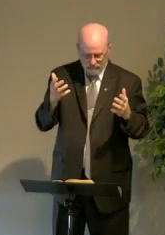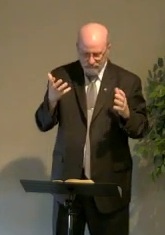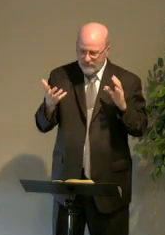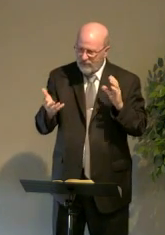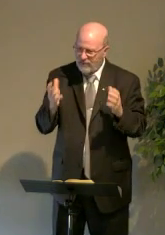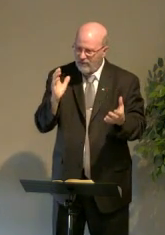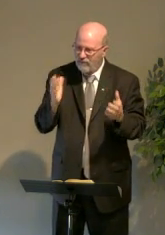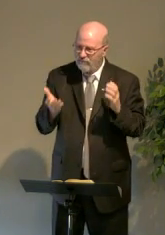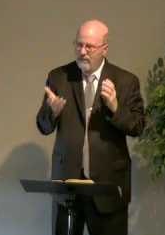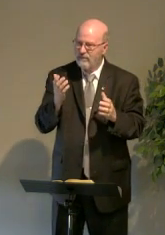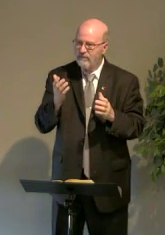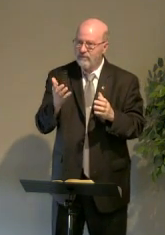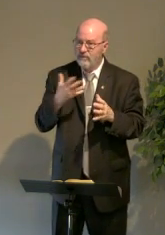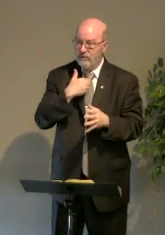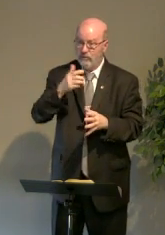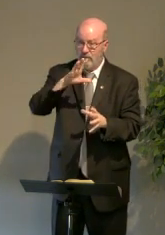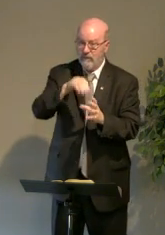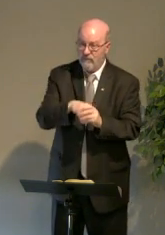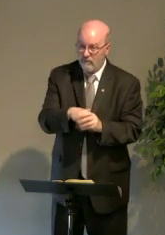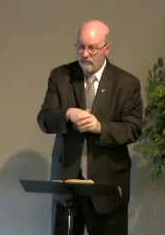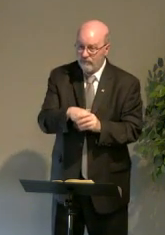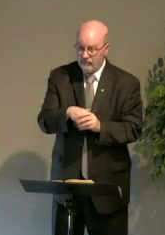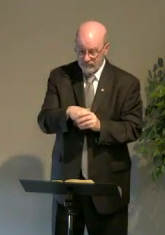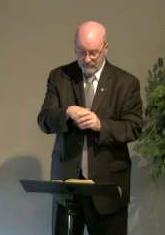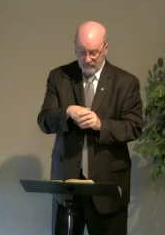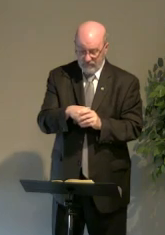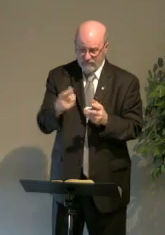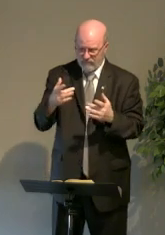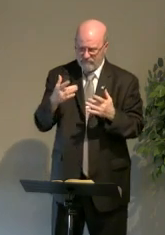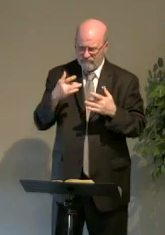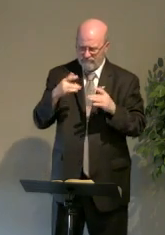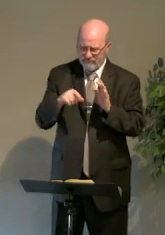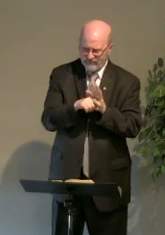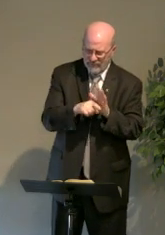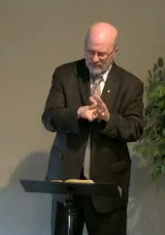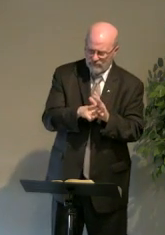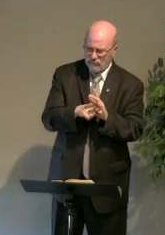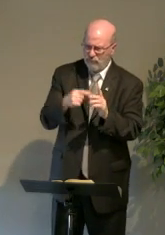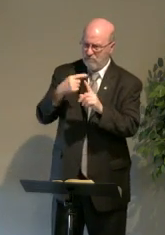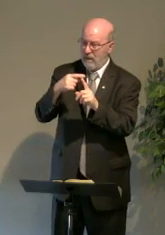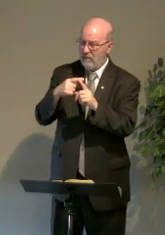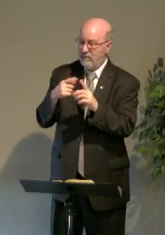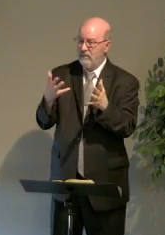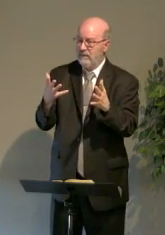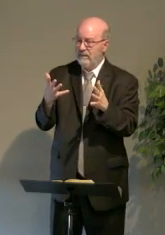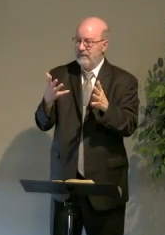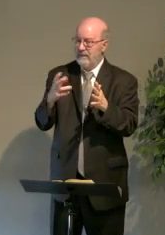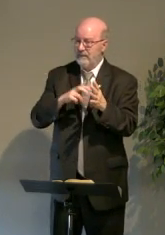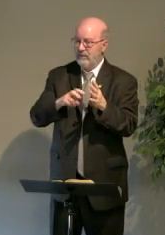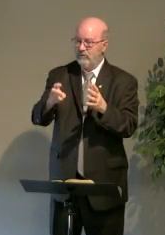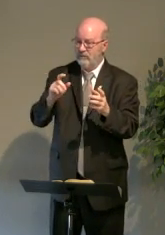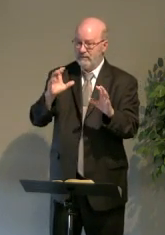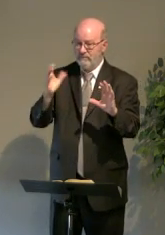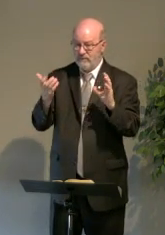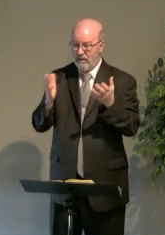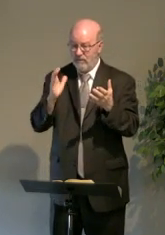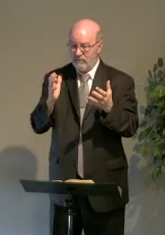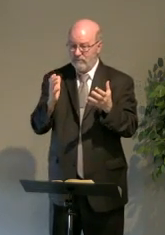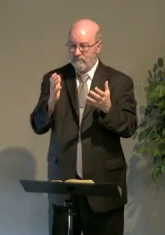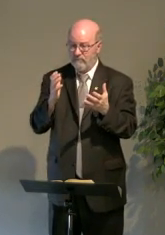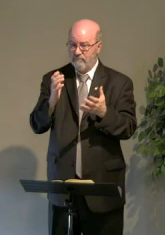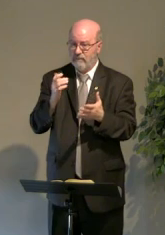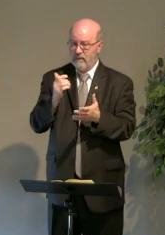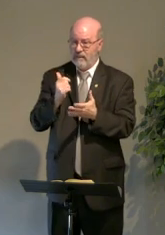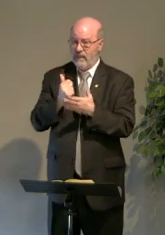contrast that we can participate in, from pessimism to optimism. It's this journey's contrast has a way of enhancing